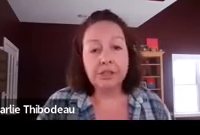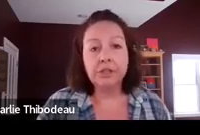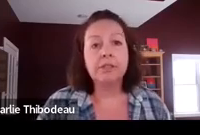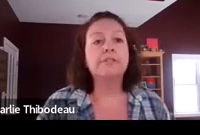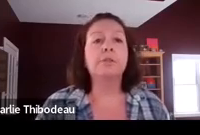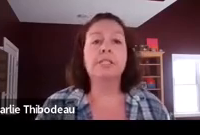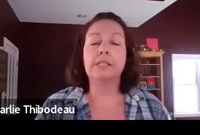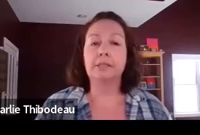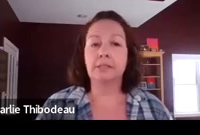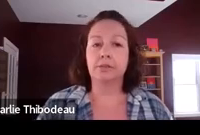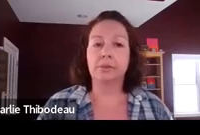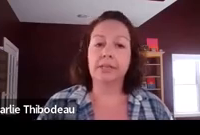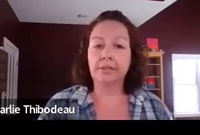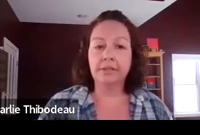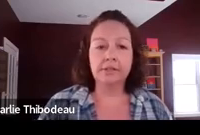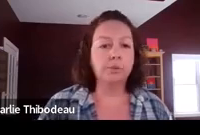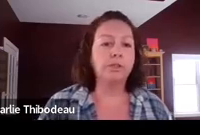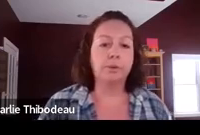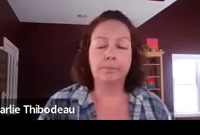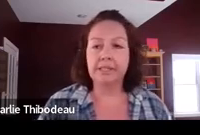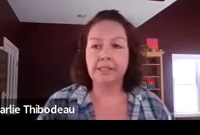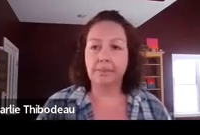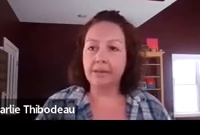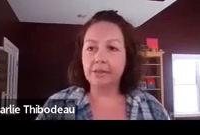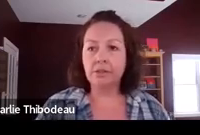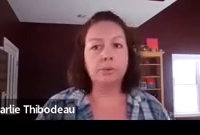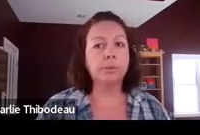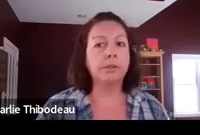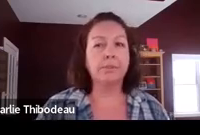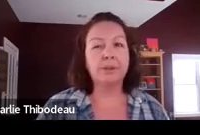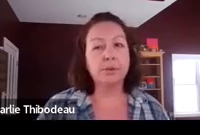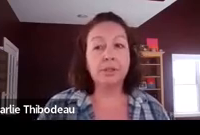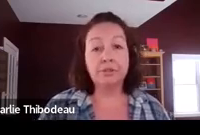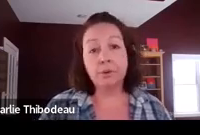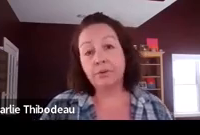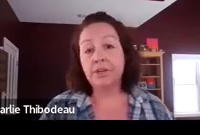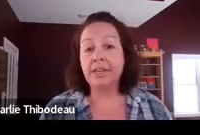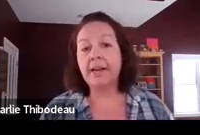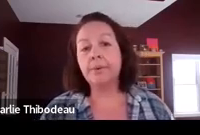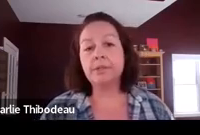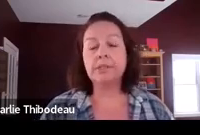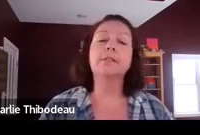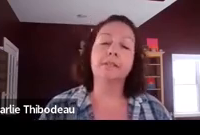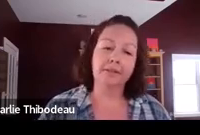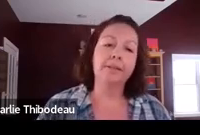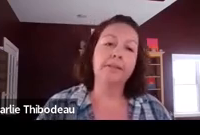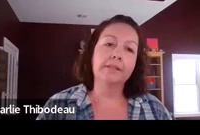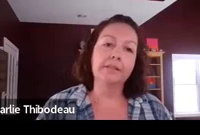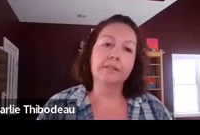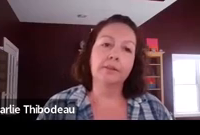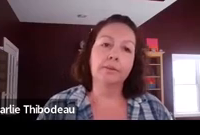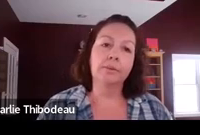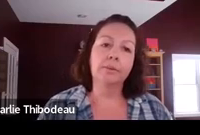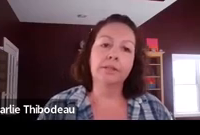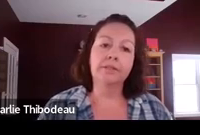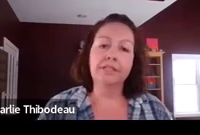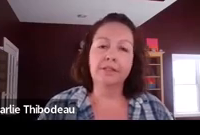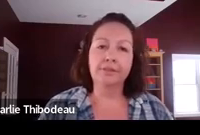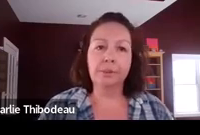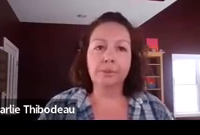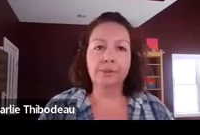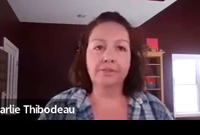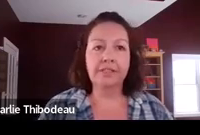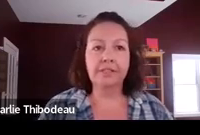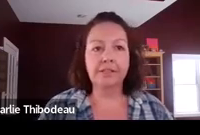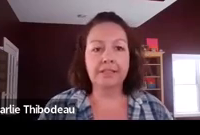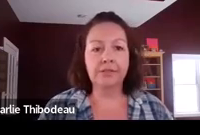contact information. If you need to get in touch with any of us, we do our best to get back to you within about 24 to 48 hours. So we love to